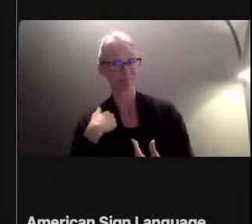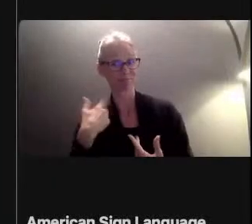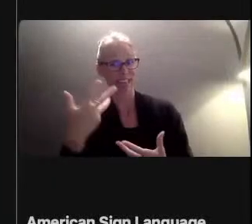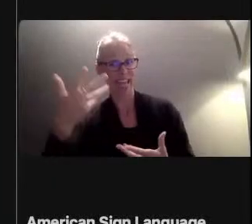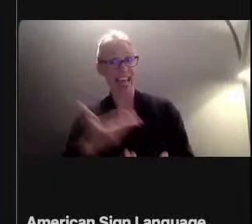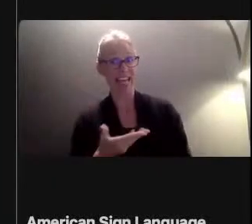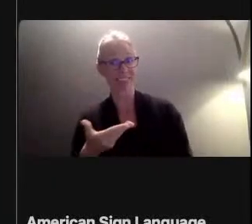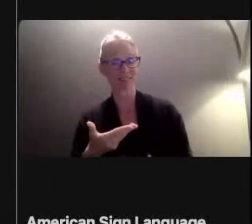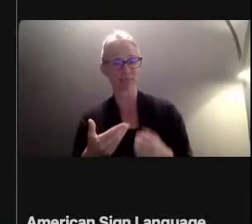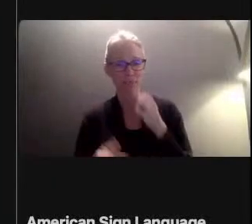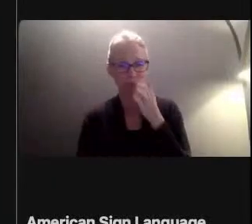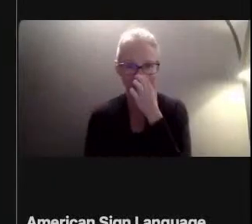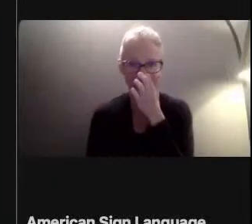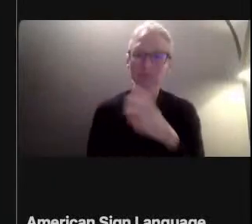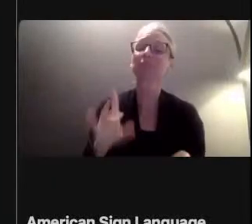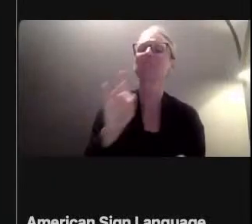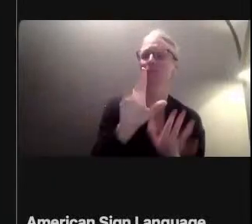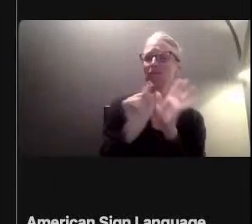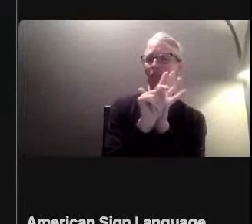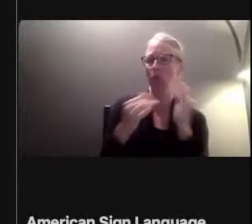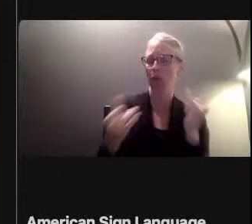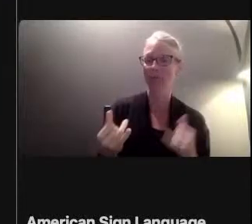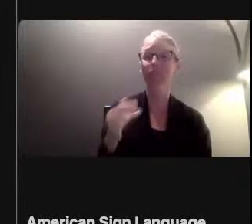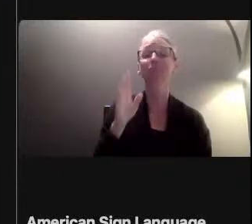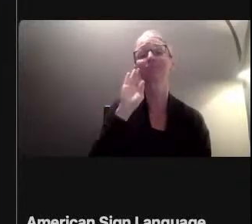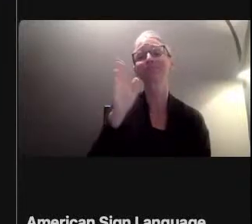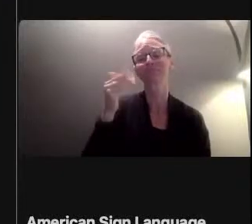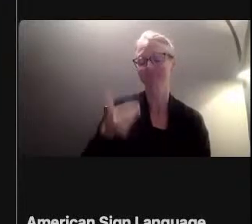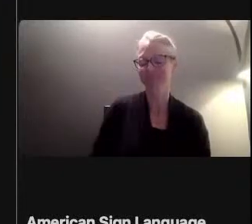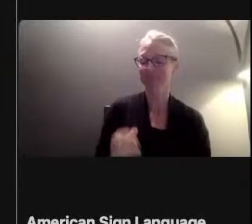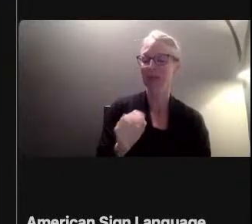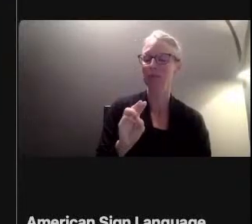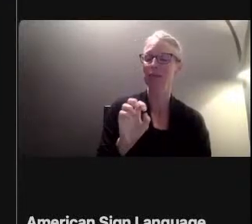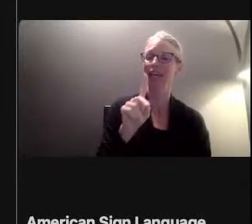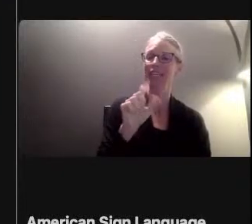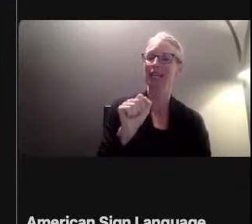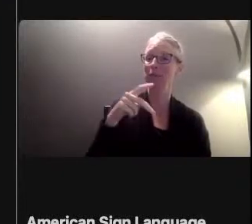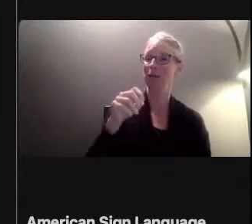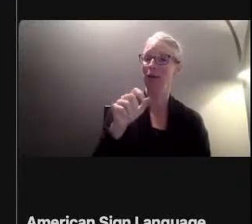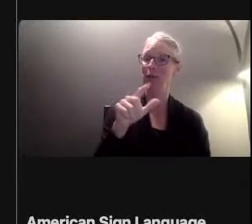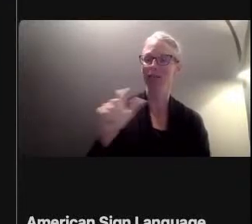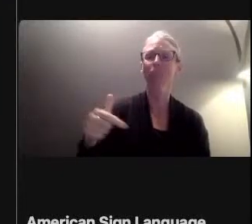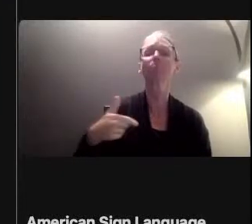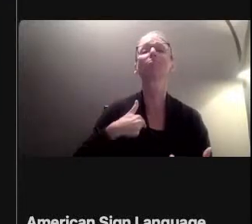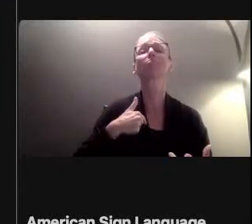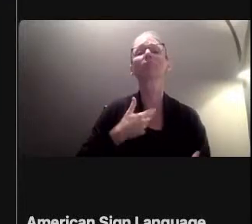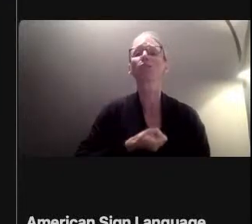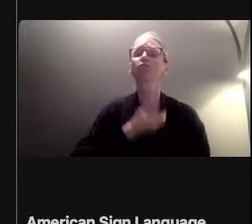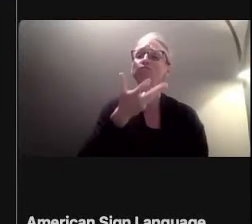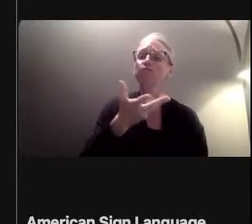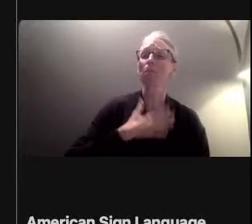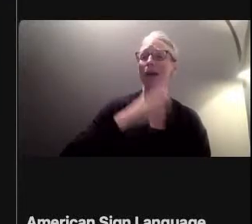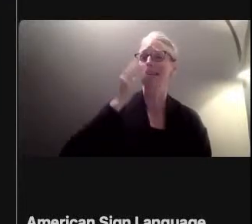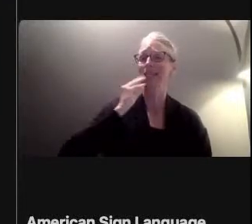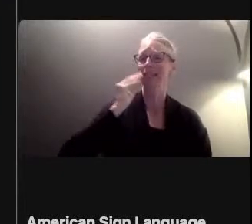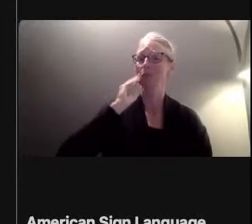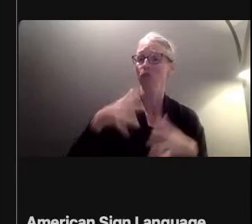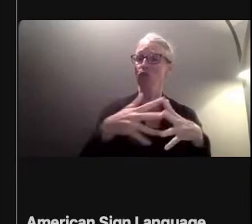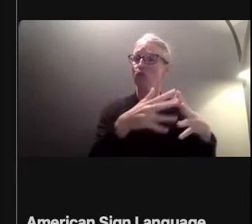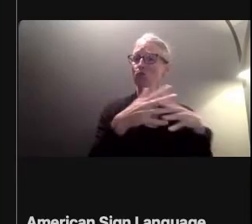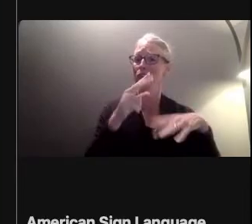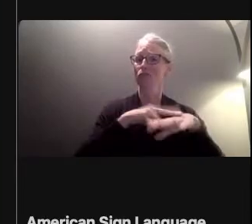Hi, my name is Amanda Powell, and I'm here to talk about my experiences in the U.S. national parks and with